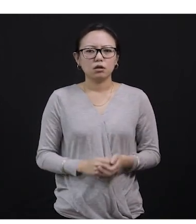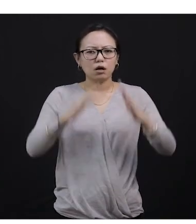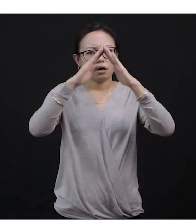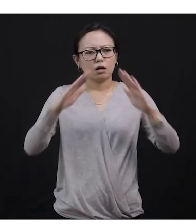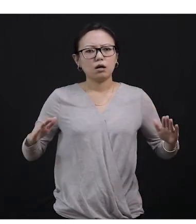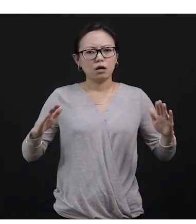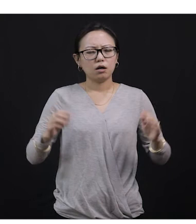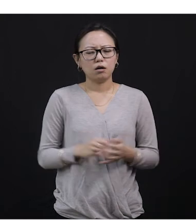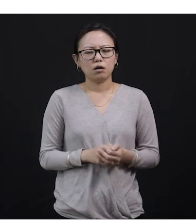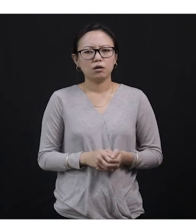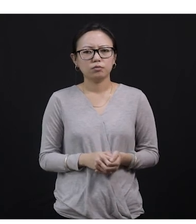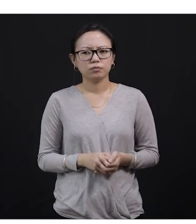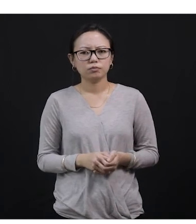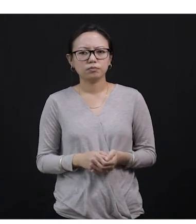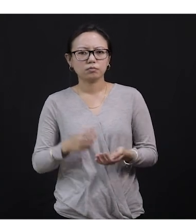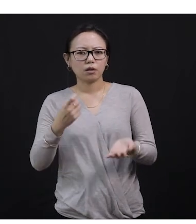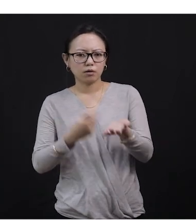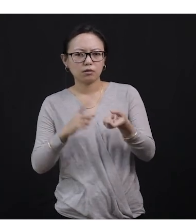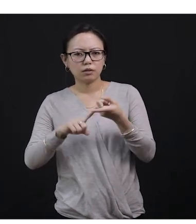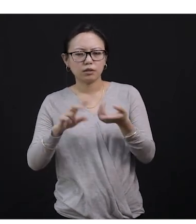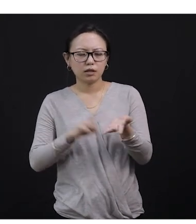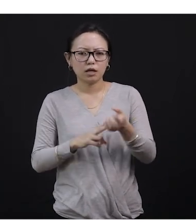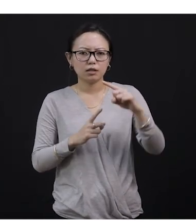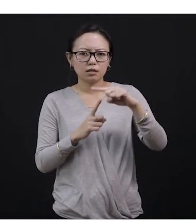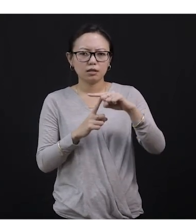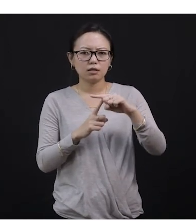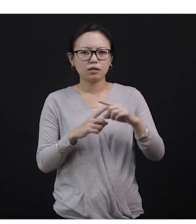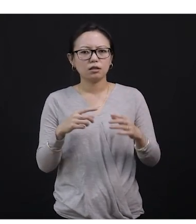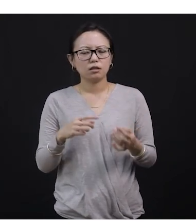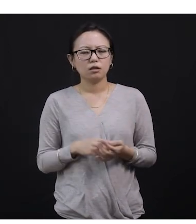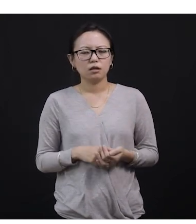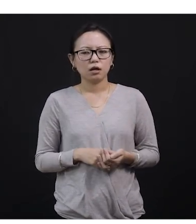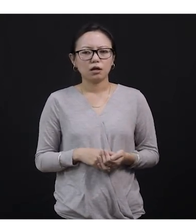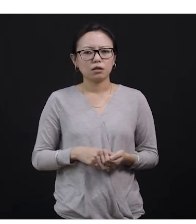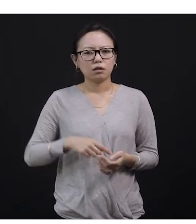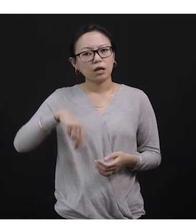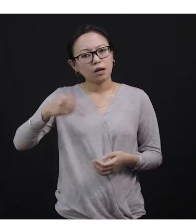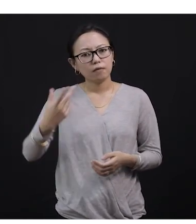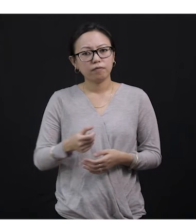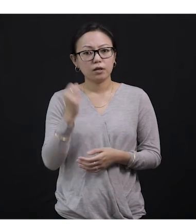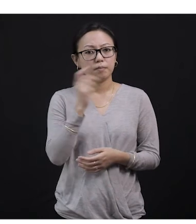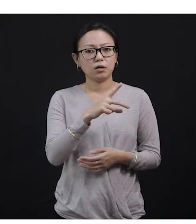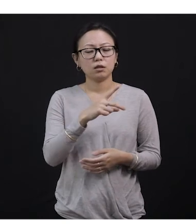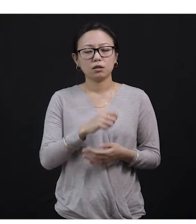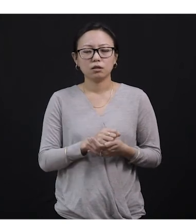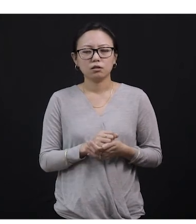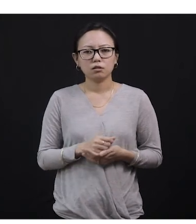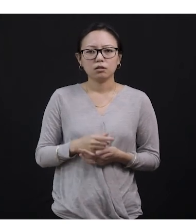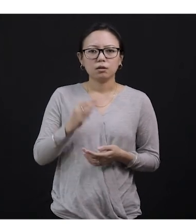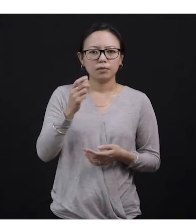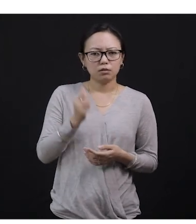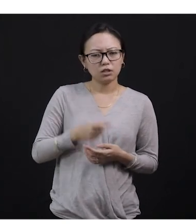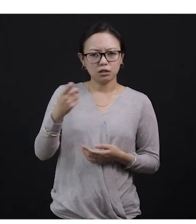every month they used to give money to the owner, right? So just like that, sometimes they used to hire some land from